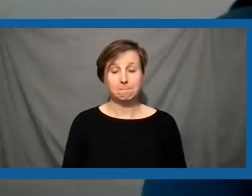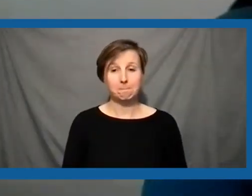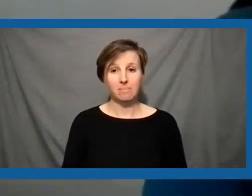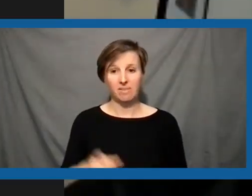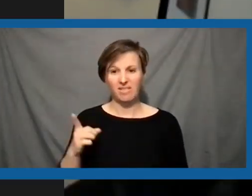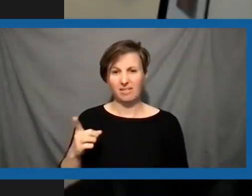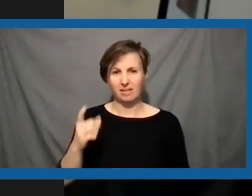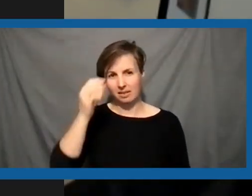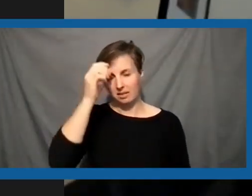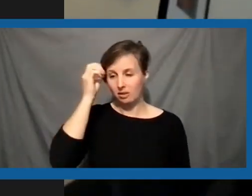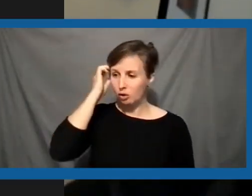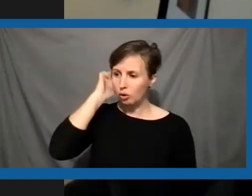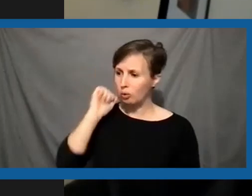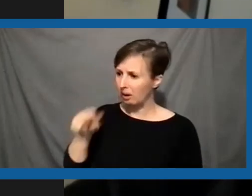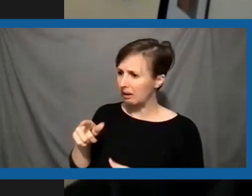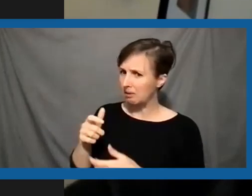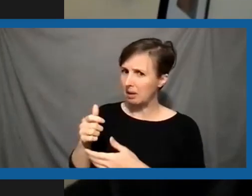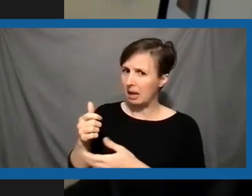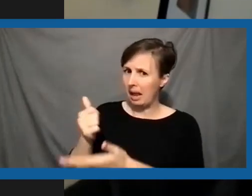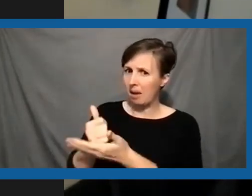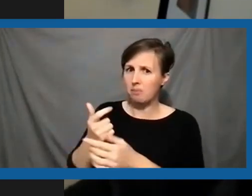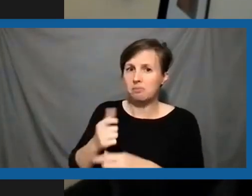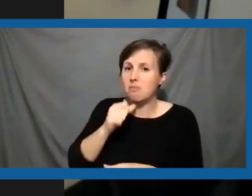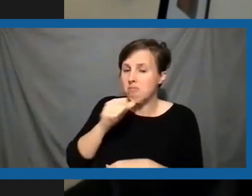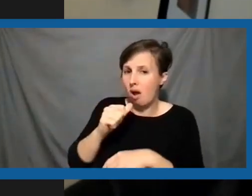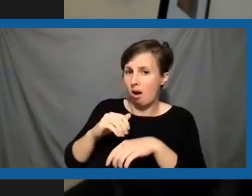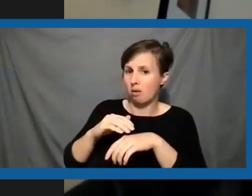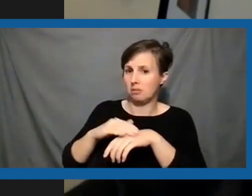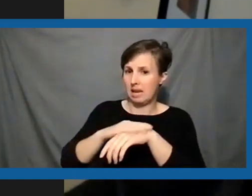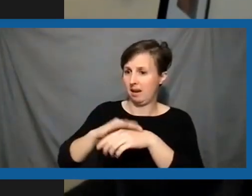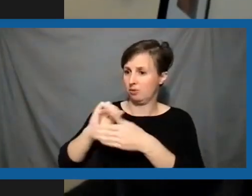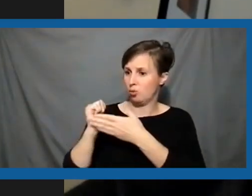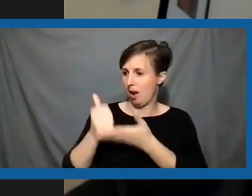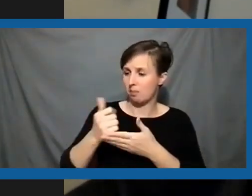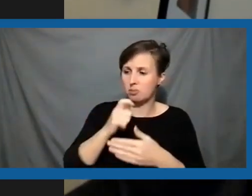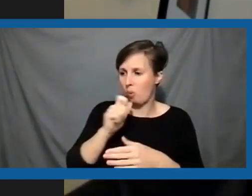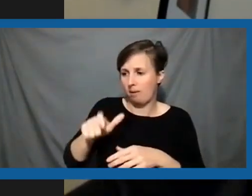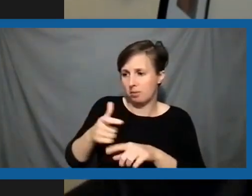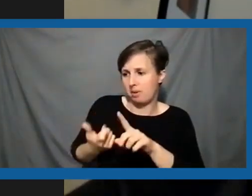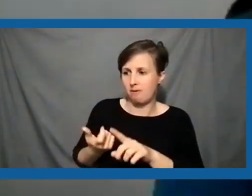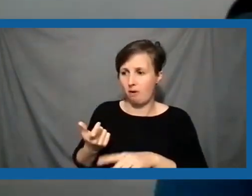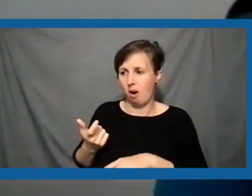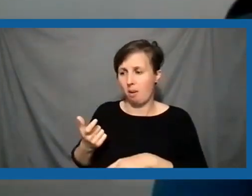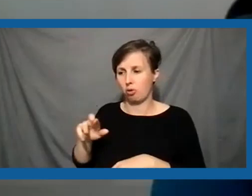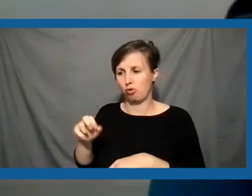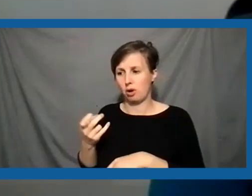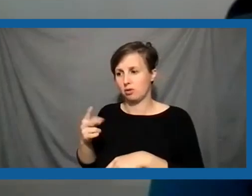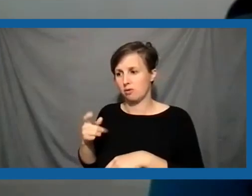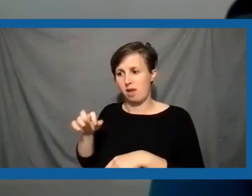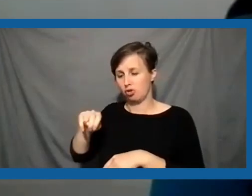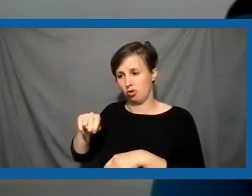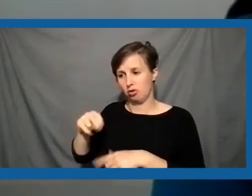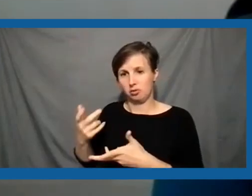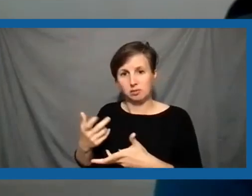Because you can get canvassers who are not native to help you. They don't have to be from the reservation. Yeah, they're more.